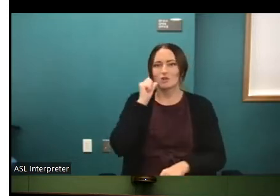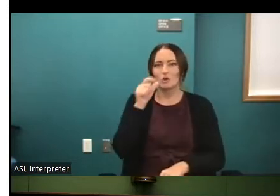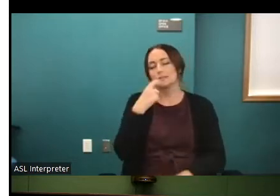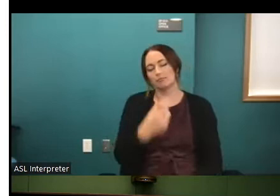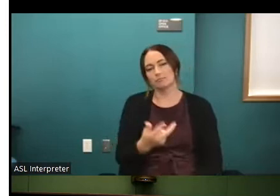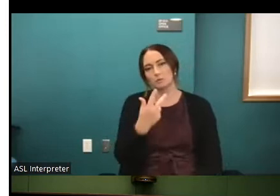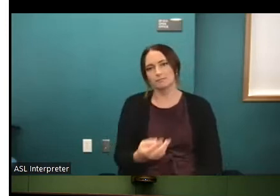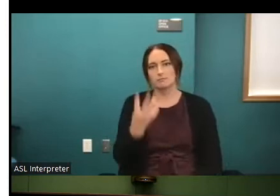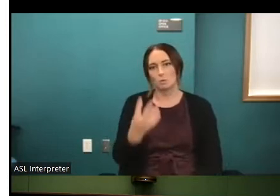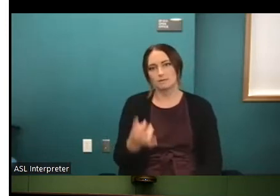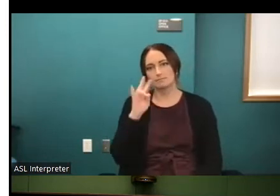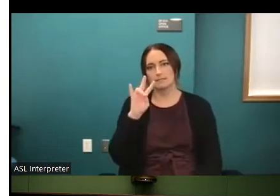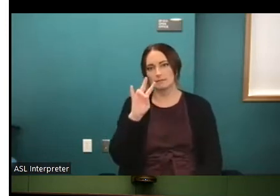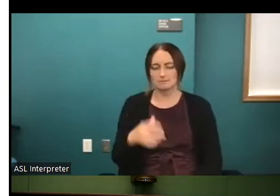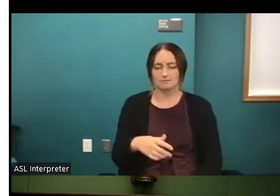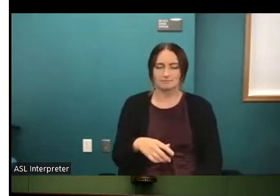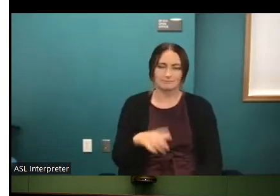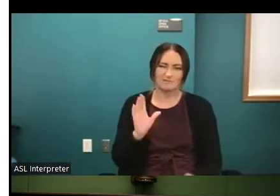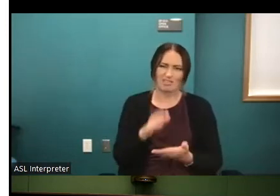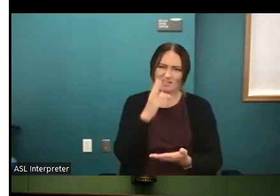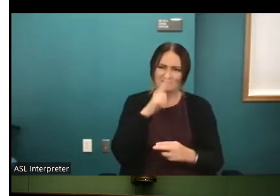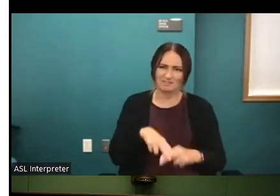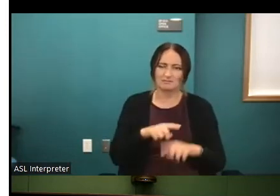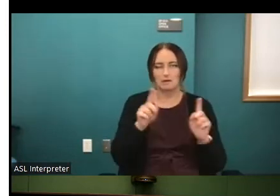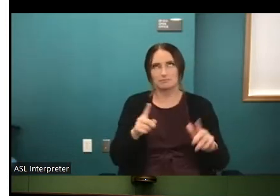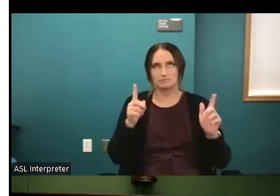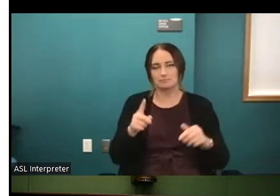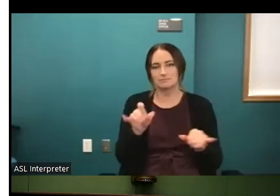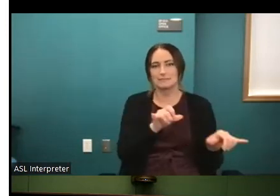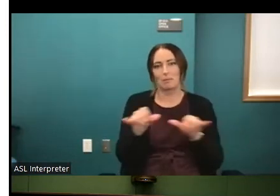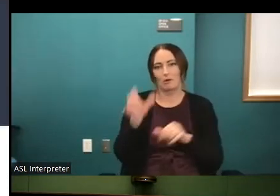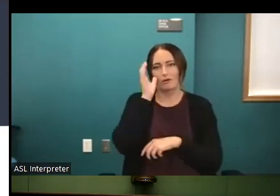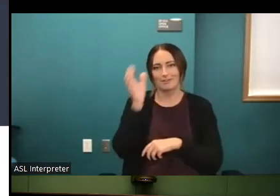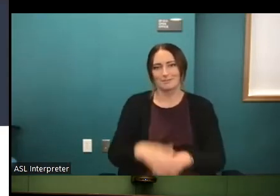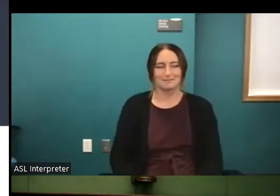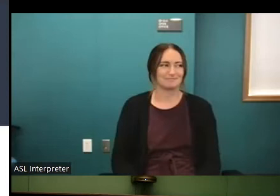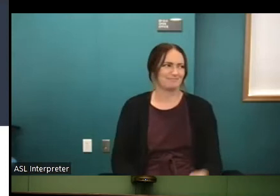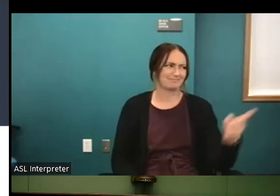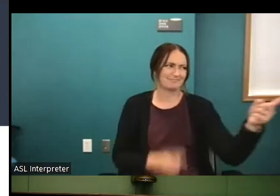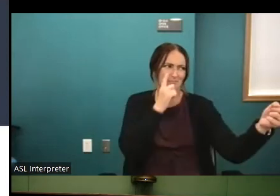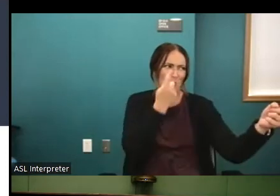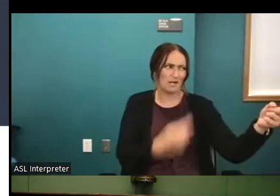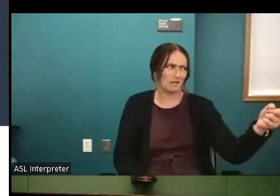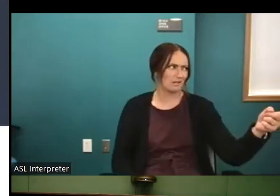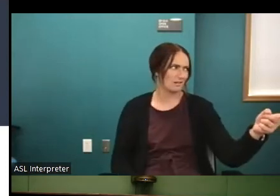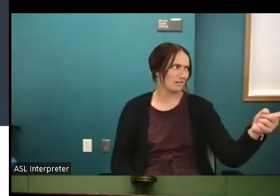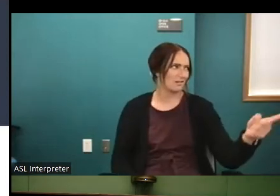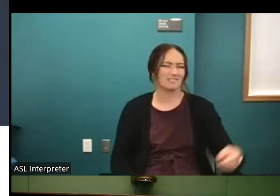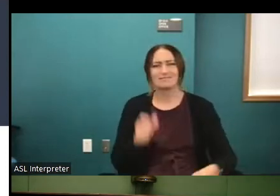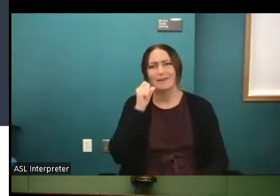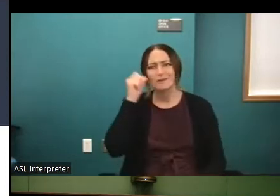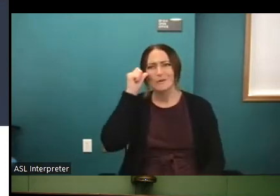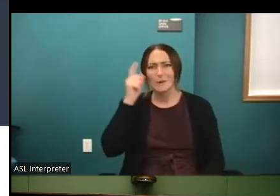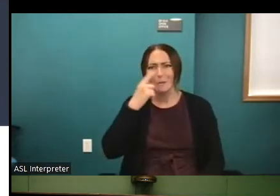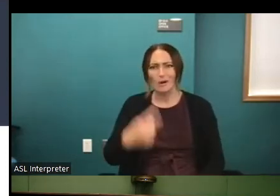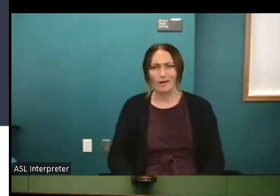7, whatever, right? A little less fun, but same concept. That's boring. You don't have that. No, adults are so